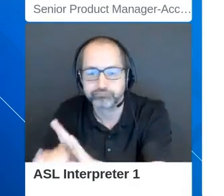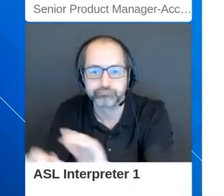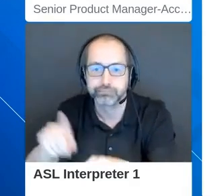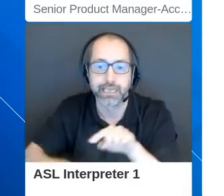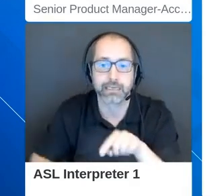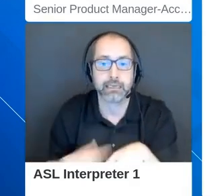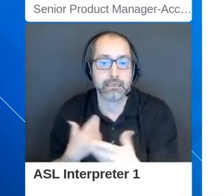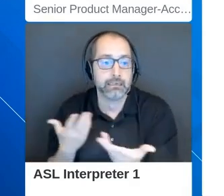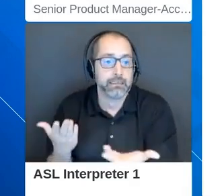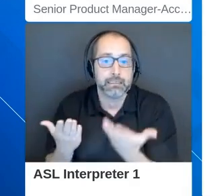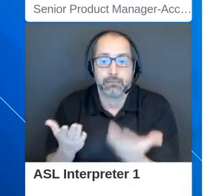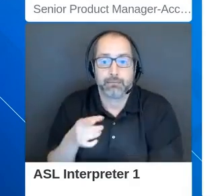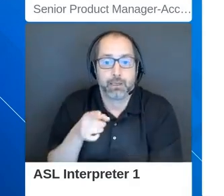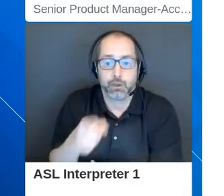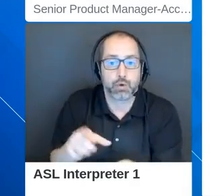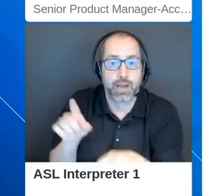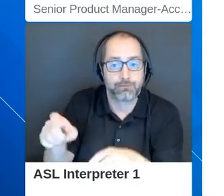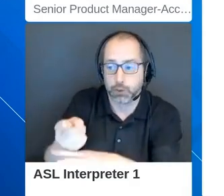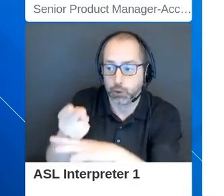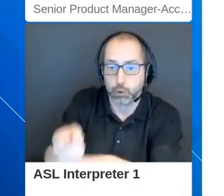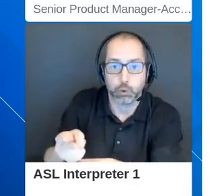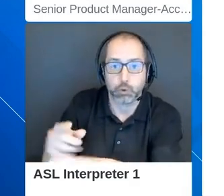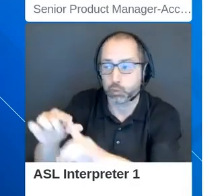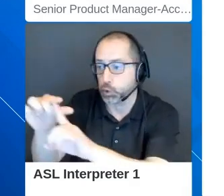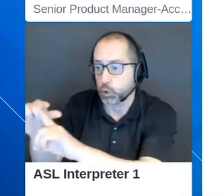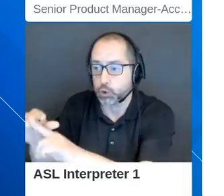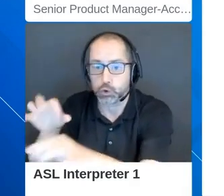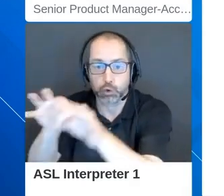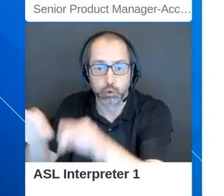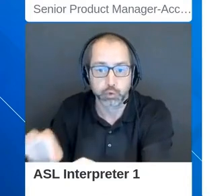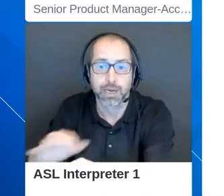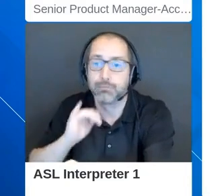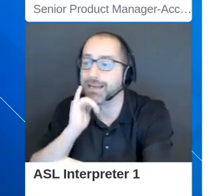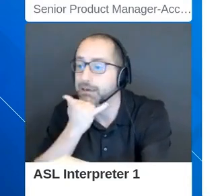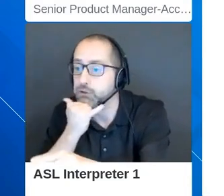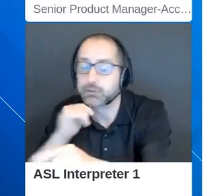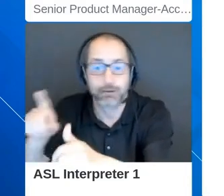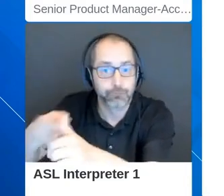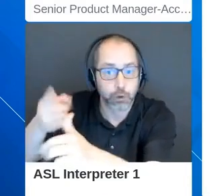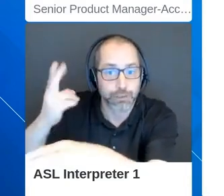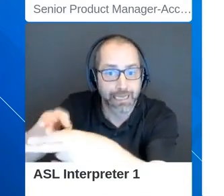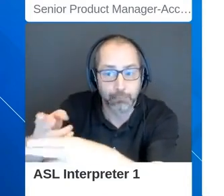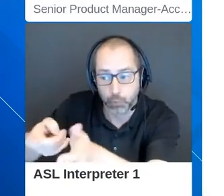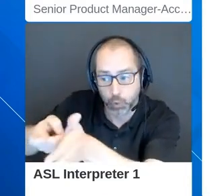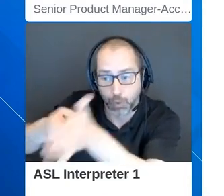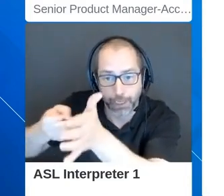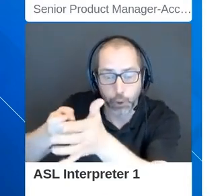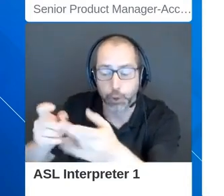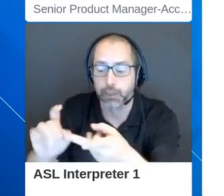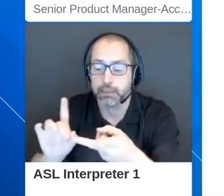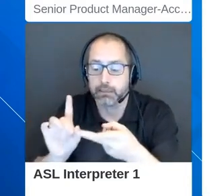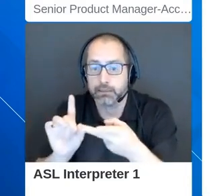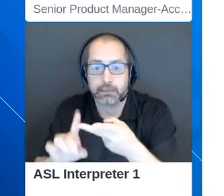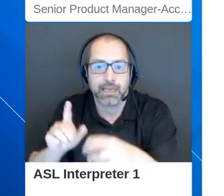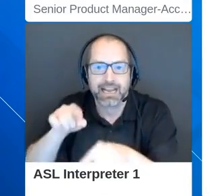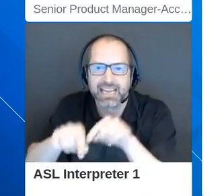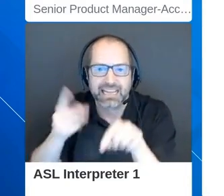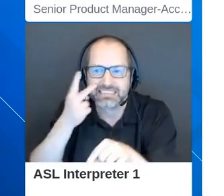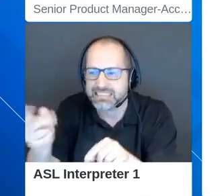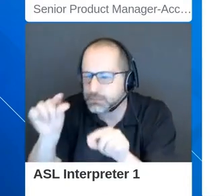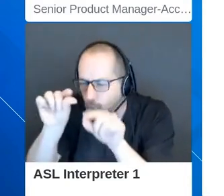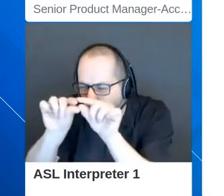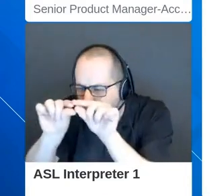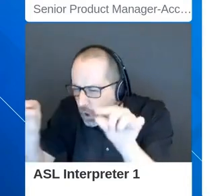You must use words to describe your errors. Things like first name is required. I have difficulty seeing small fonts or small